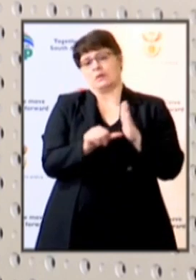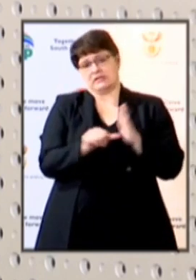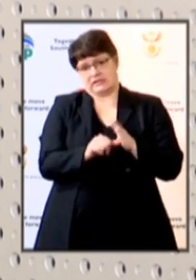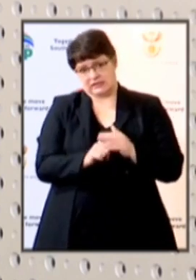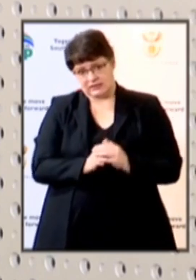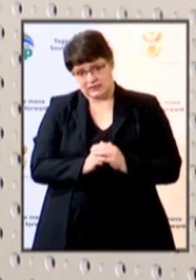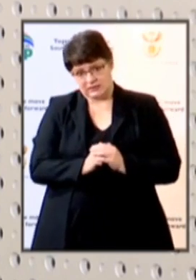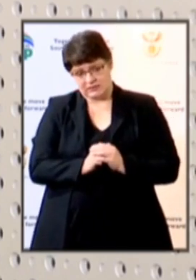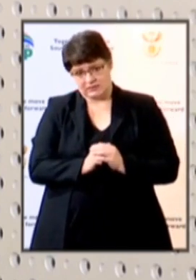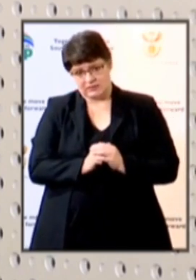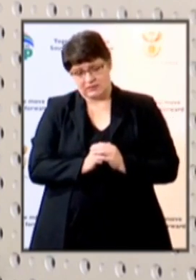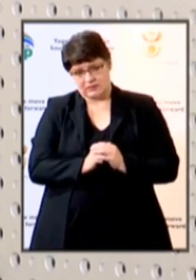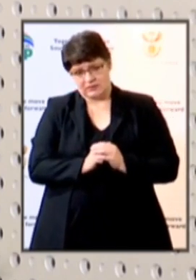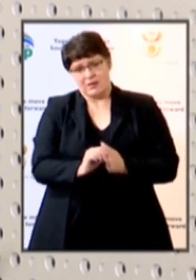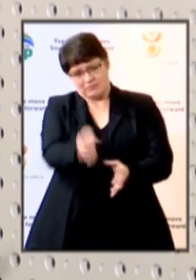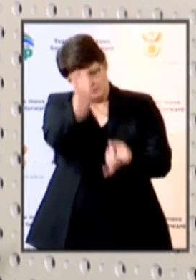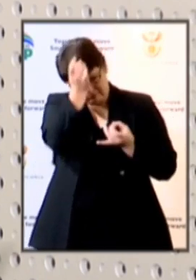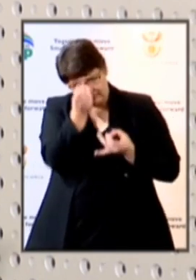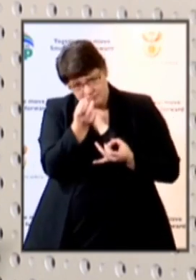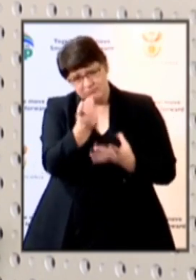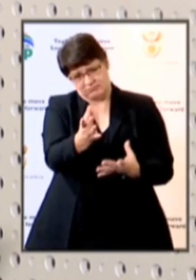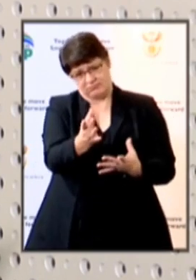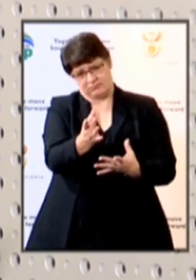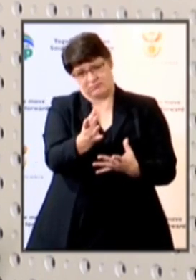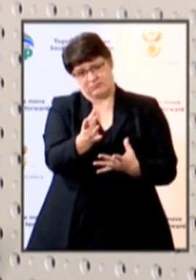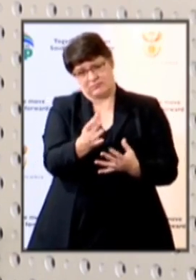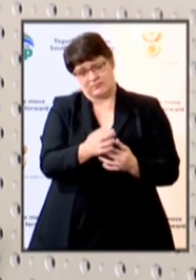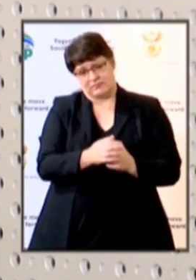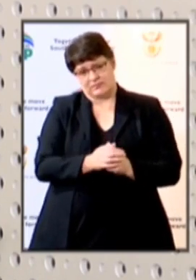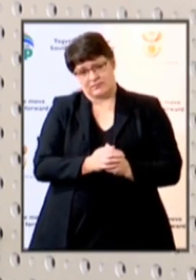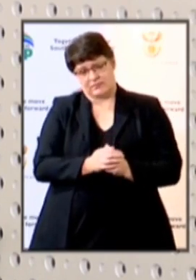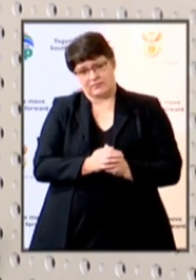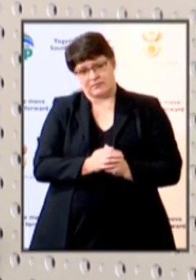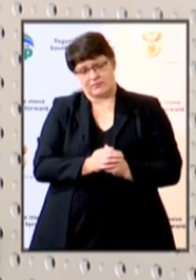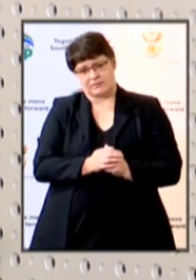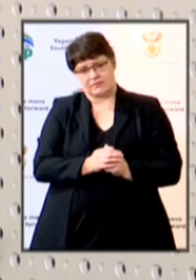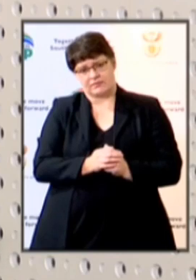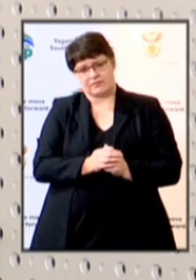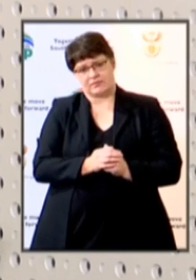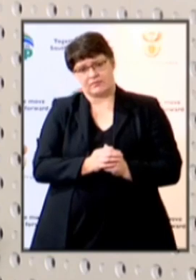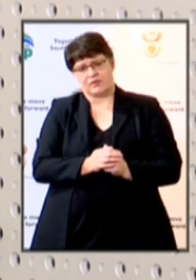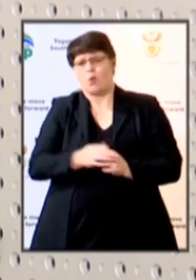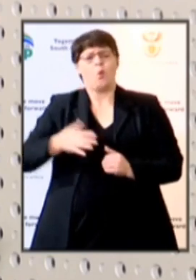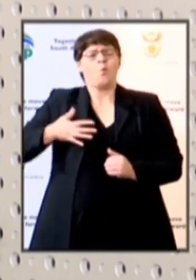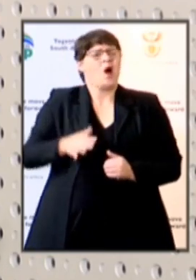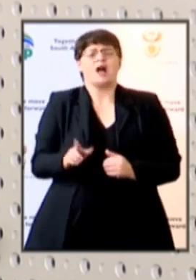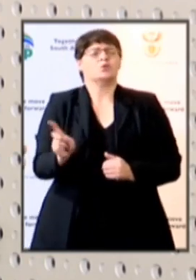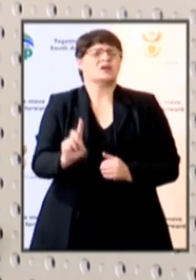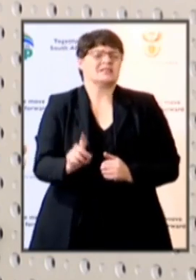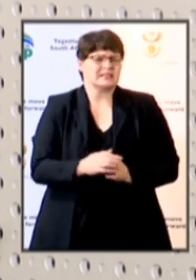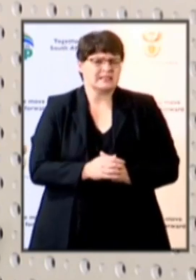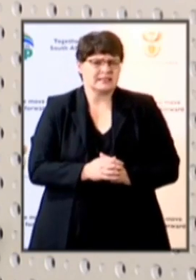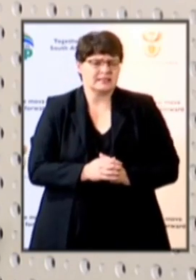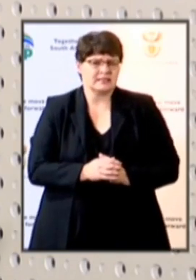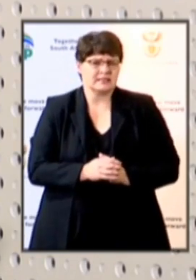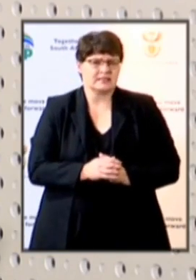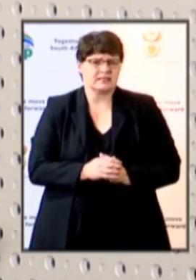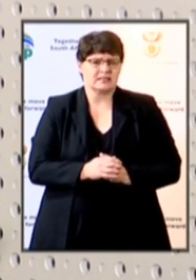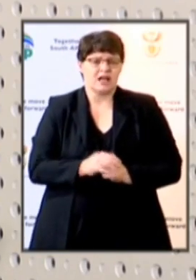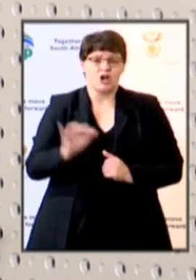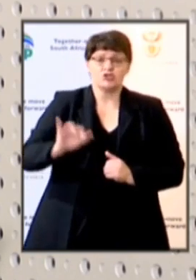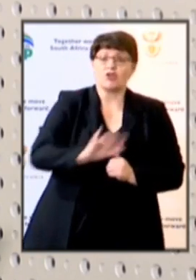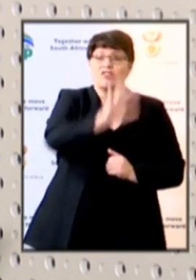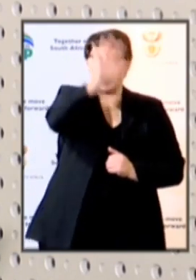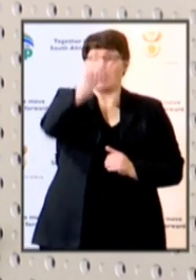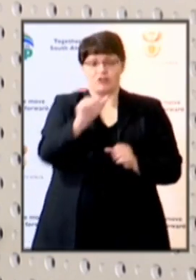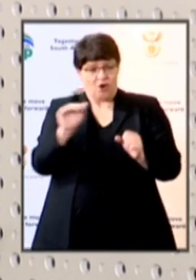must just stress this. And what we want to see, we want to see the whole country